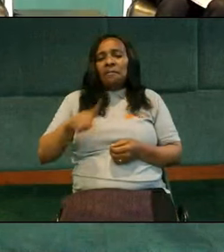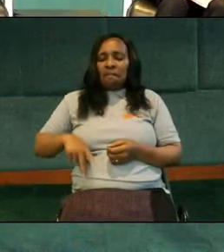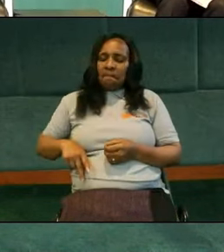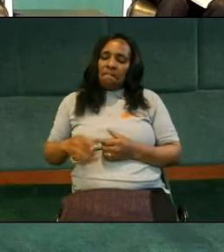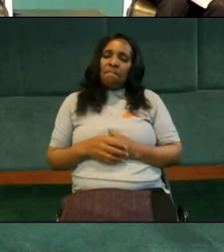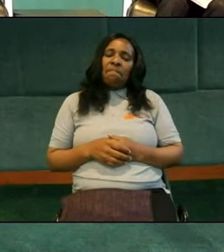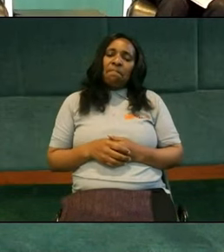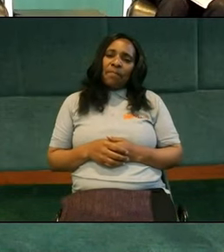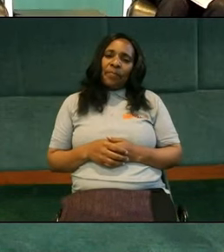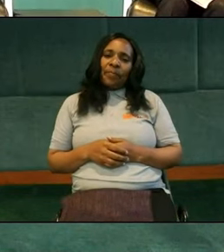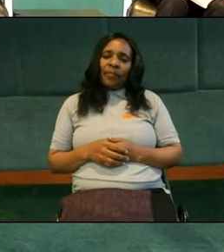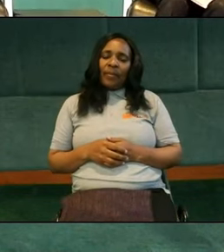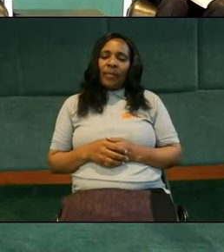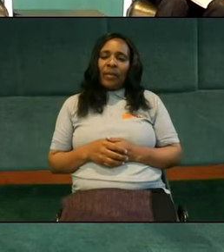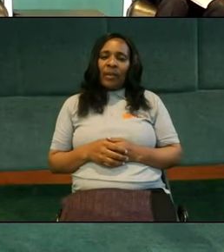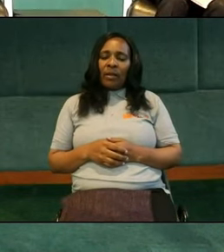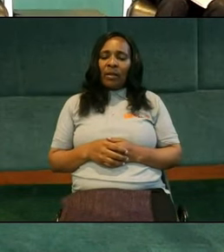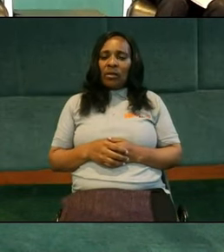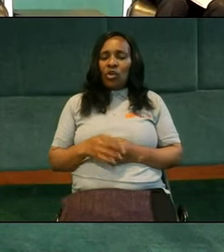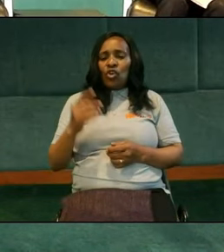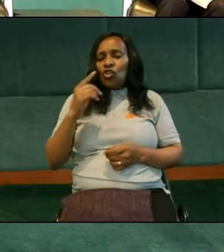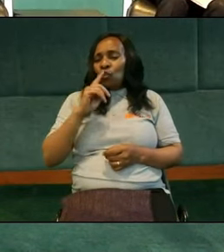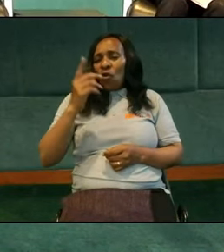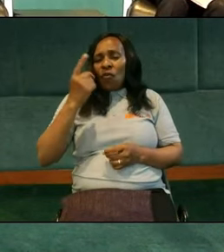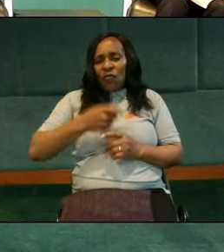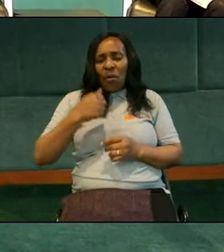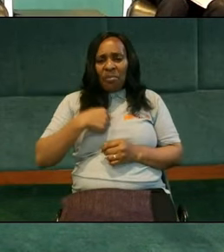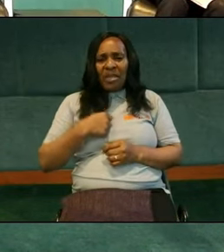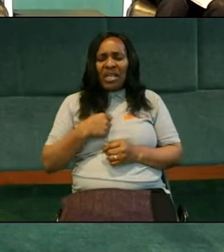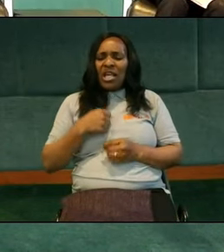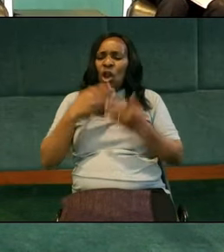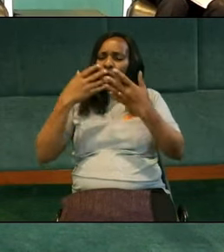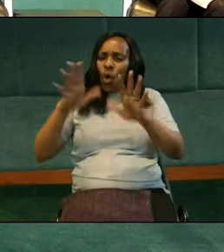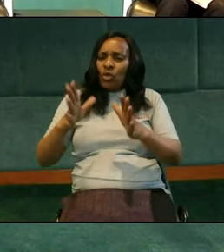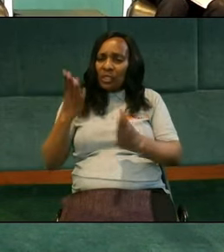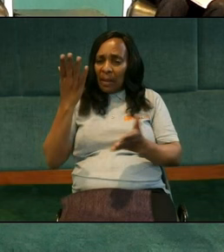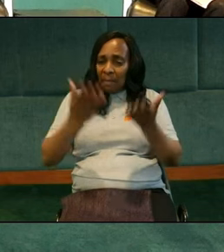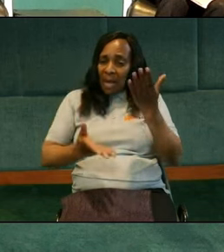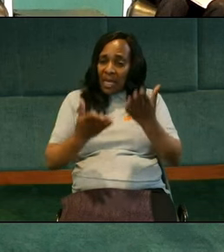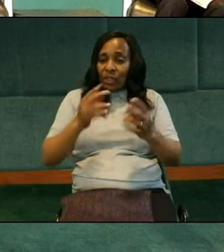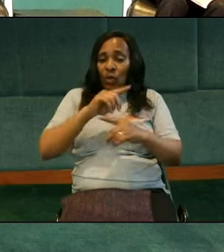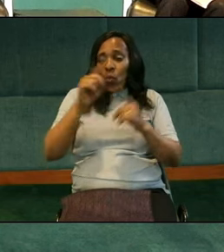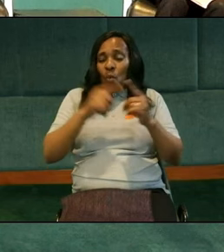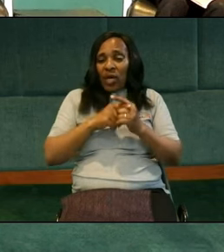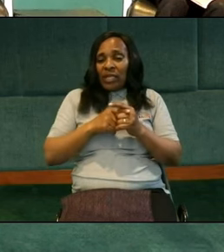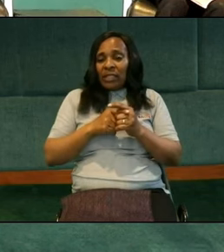Finley, carry on. So for me, he lost balance when he started